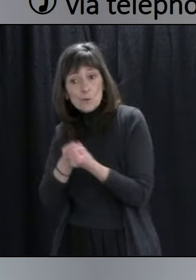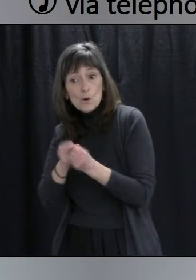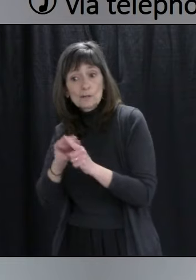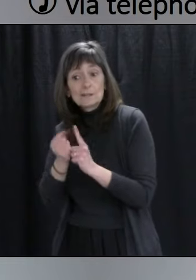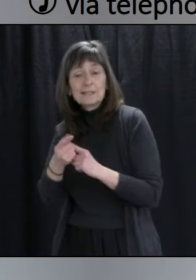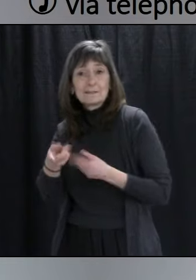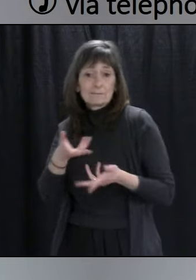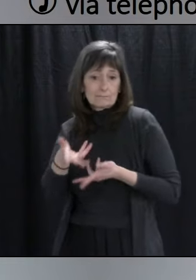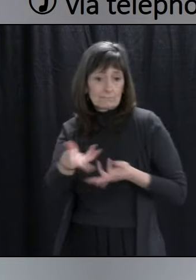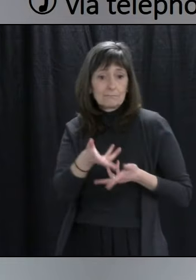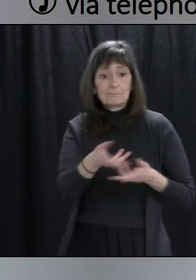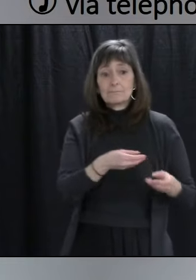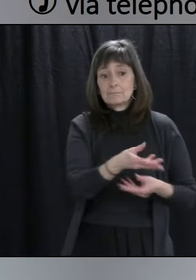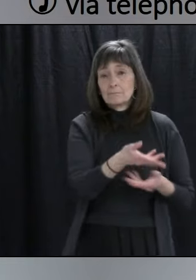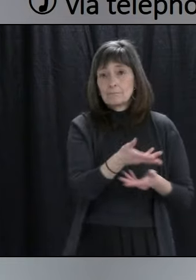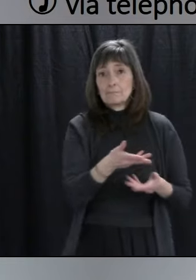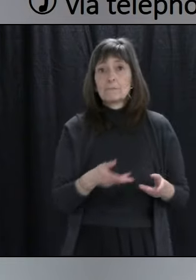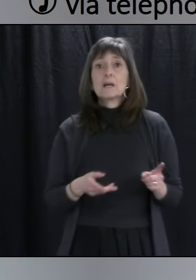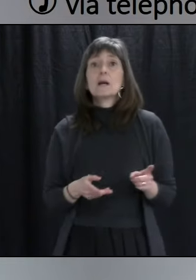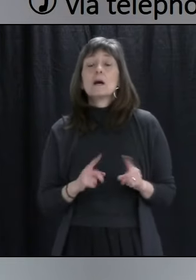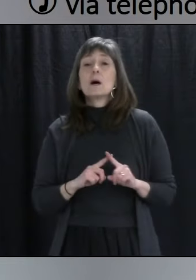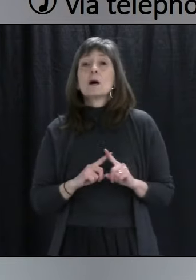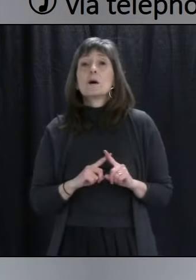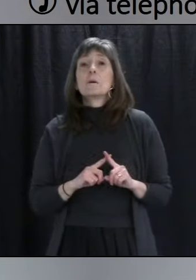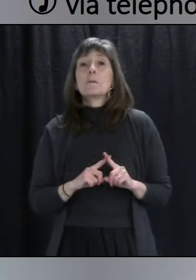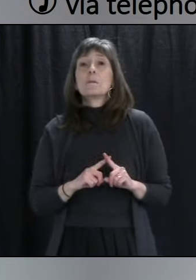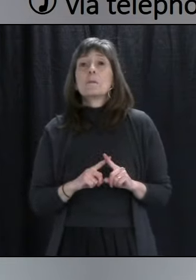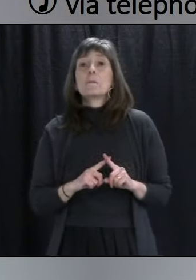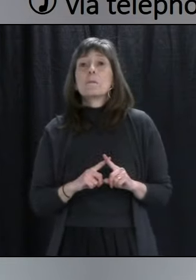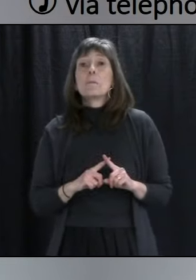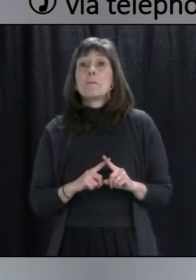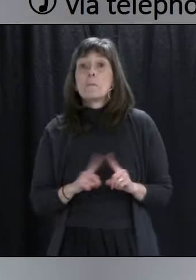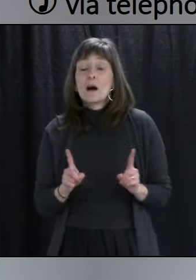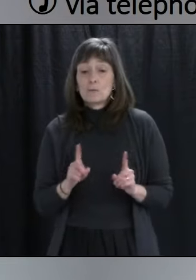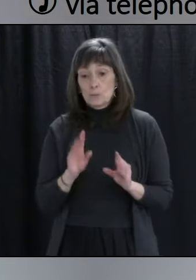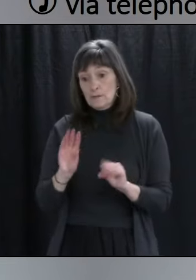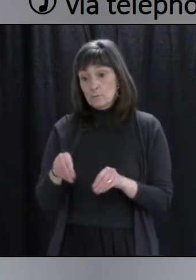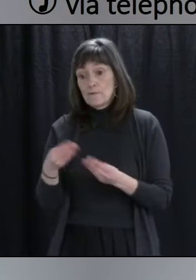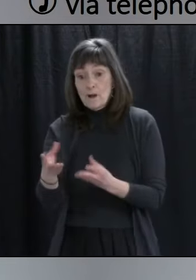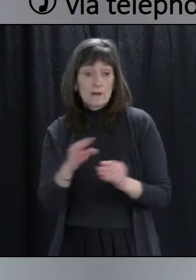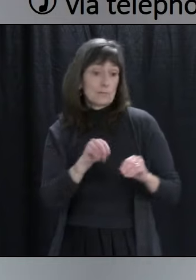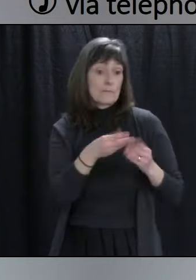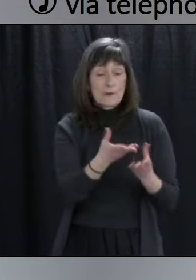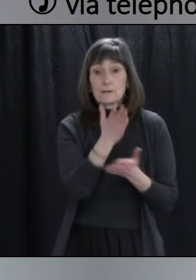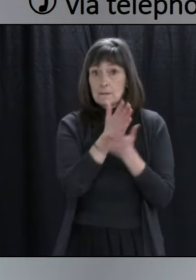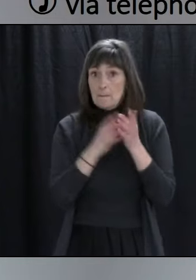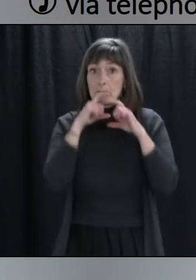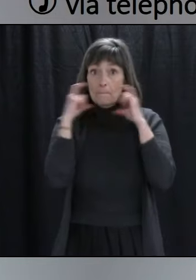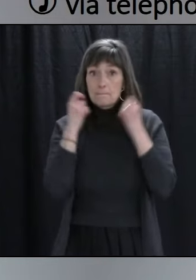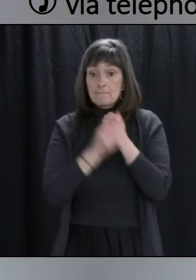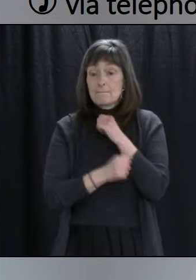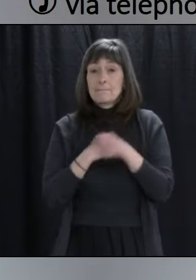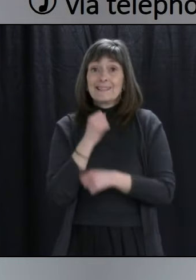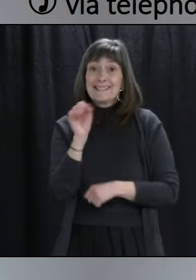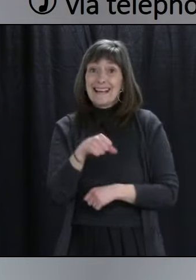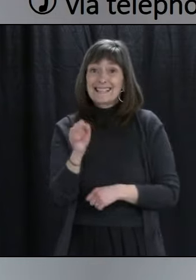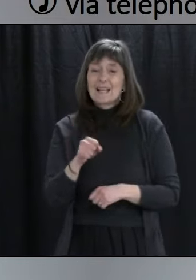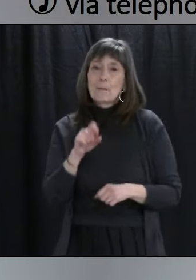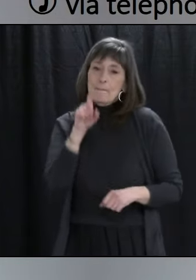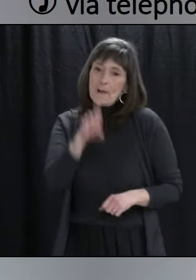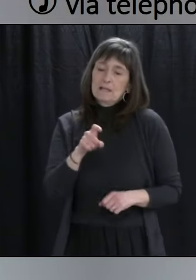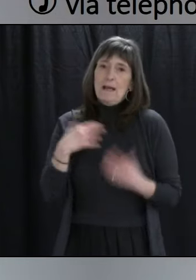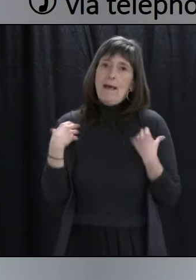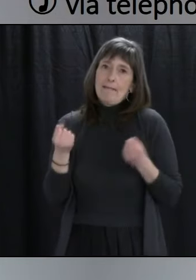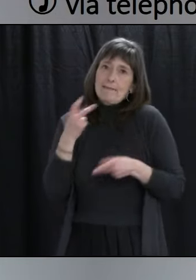leeway, however, to provide masks other than to people working in the healthcare sector. So for those private businesses who've approached